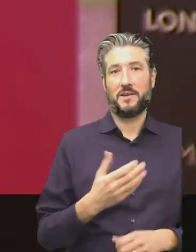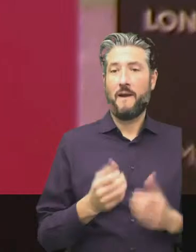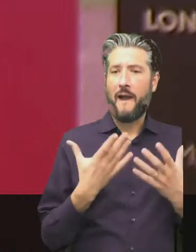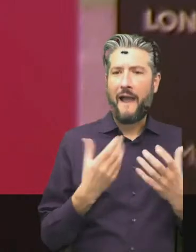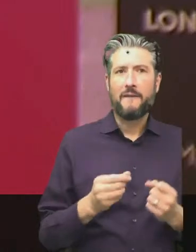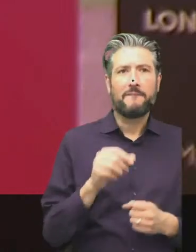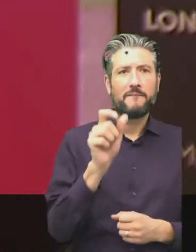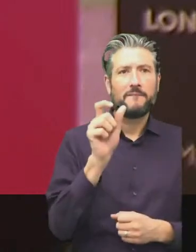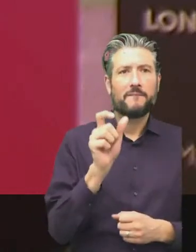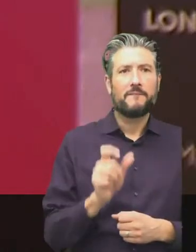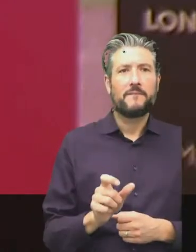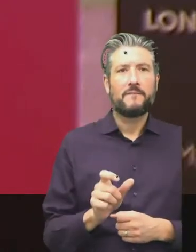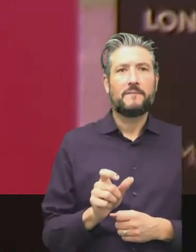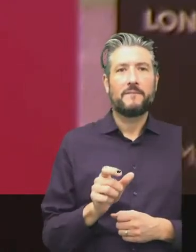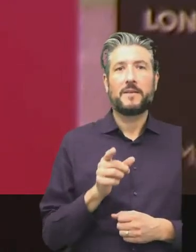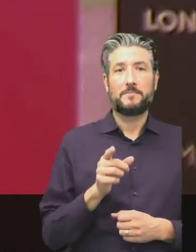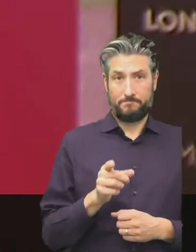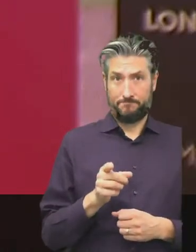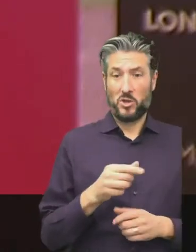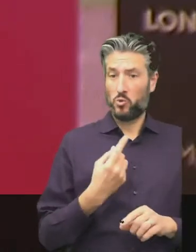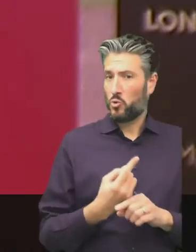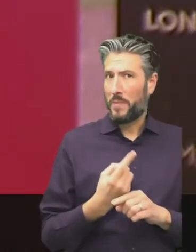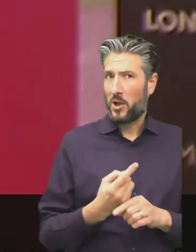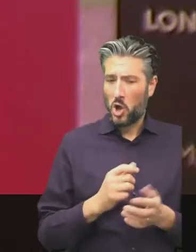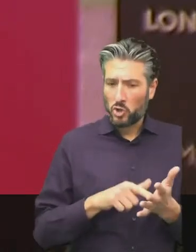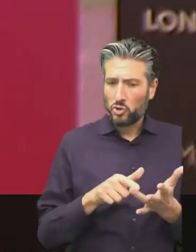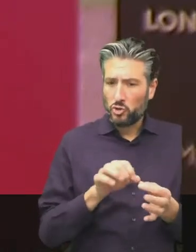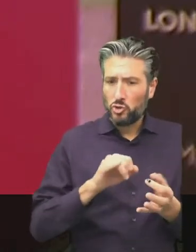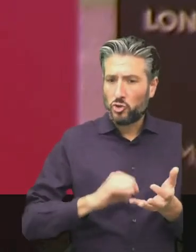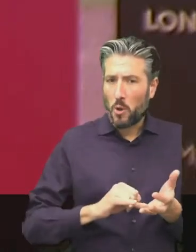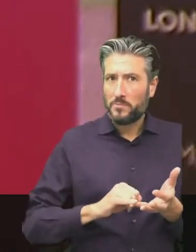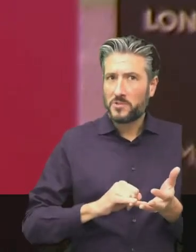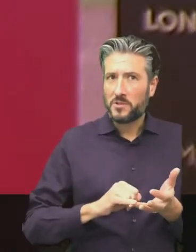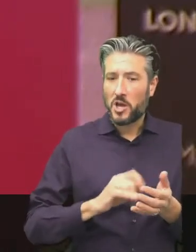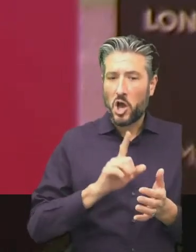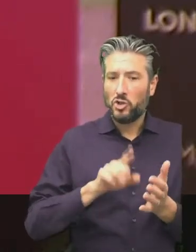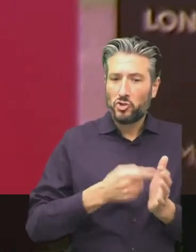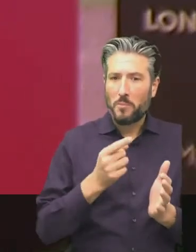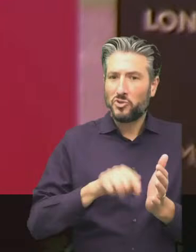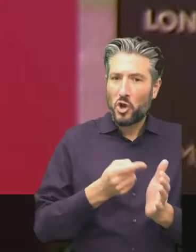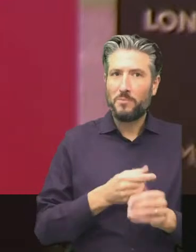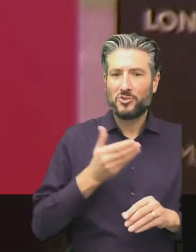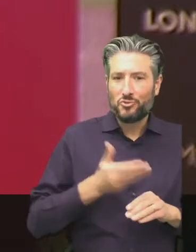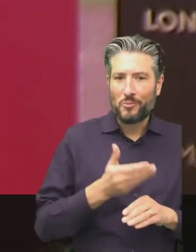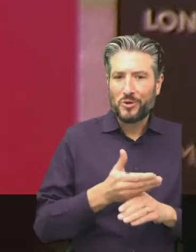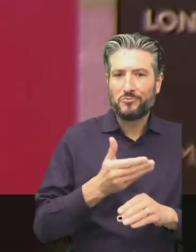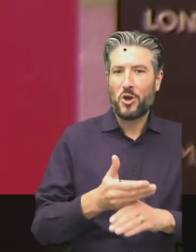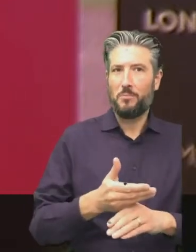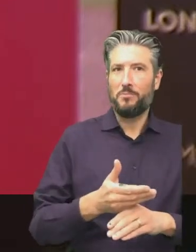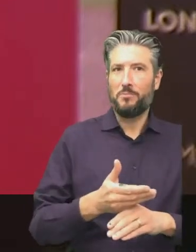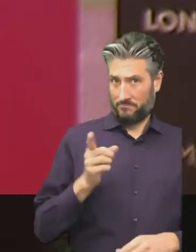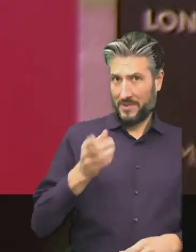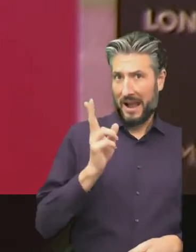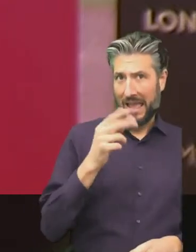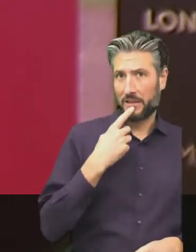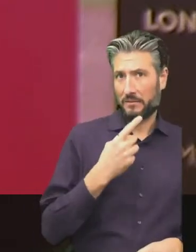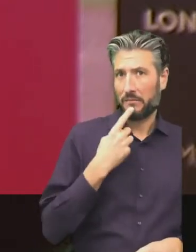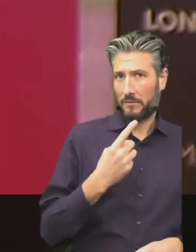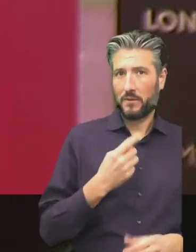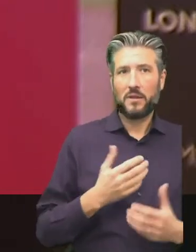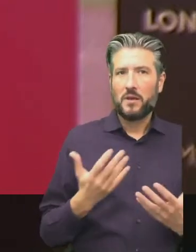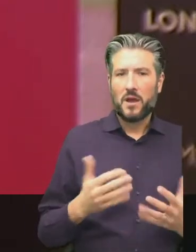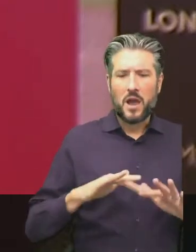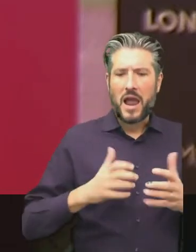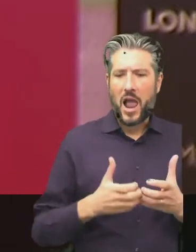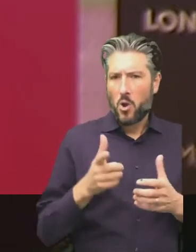that's jobs, jobs, jobs is your mantra. What are you doing to create new high-skilled jobs rather than